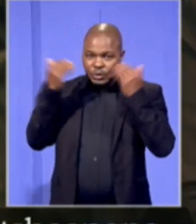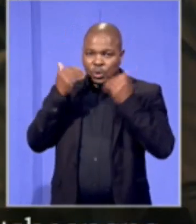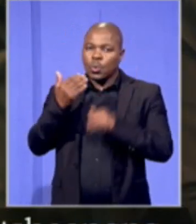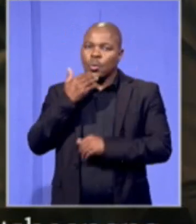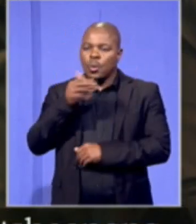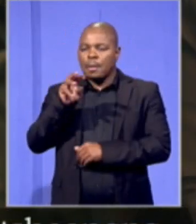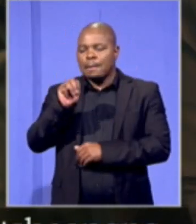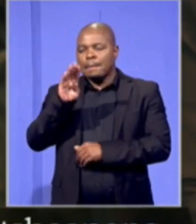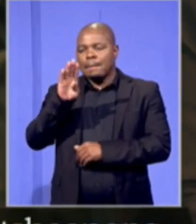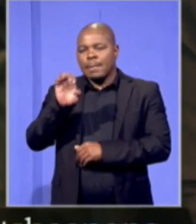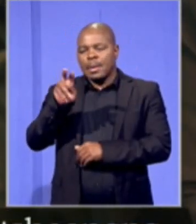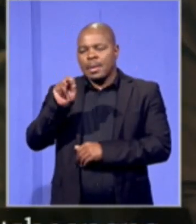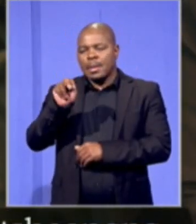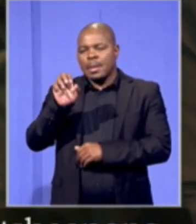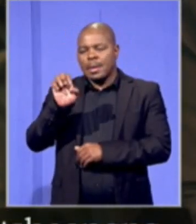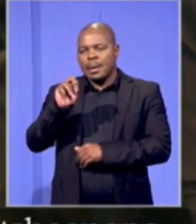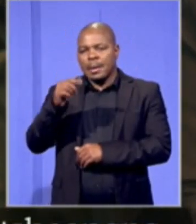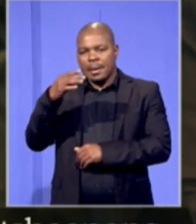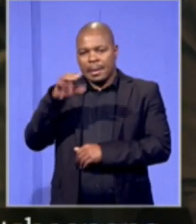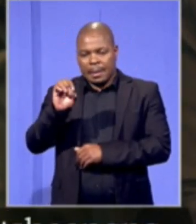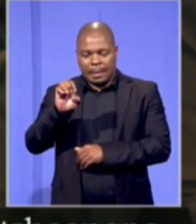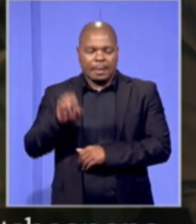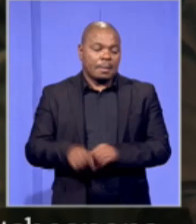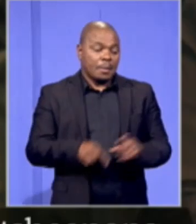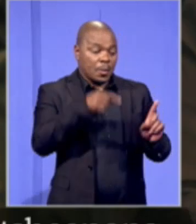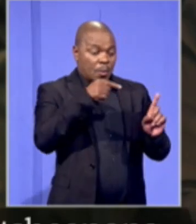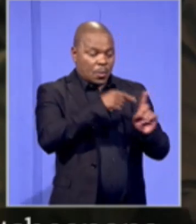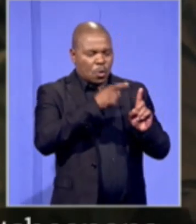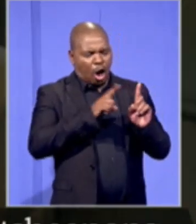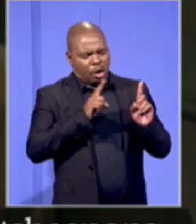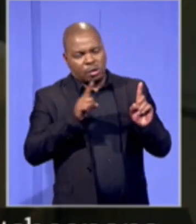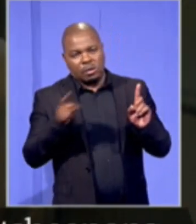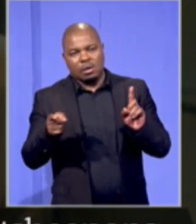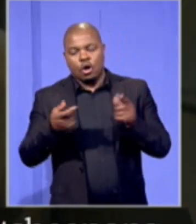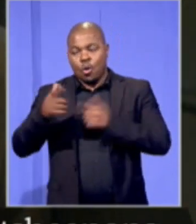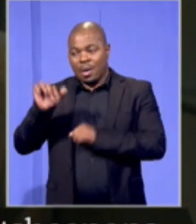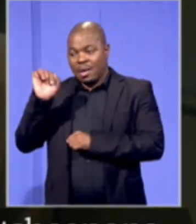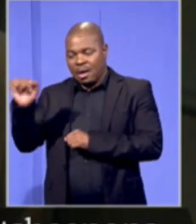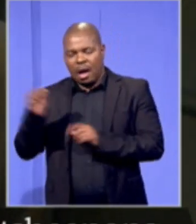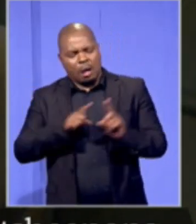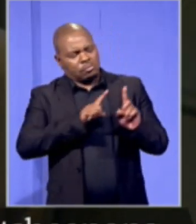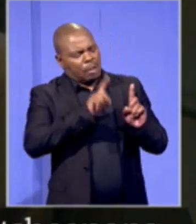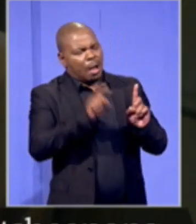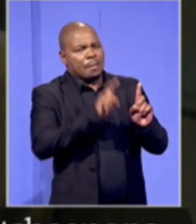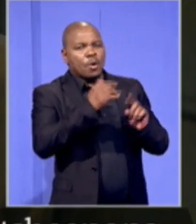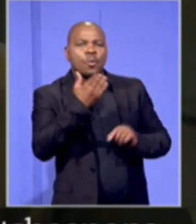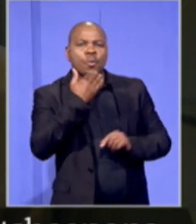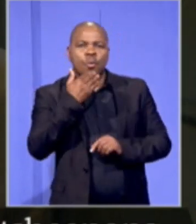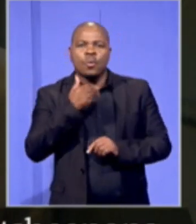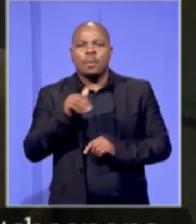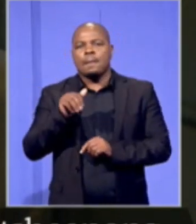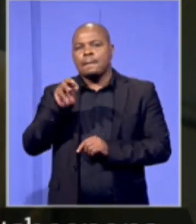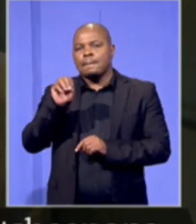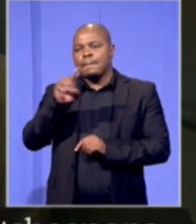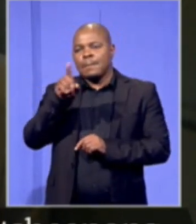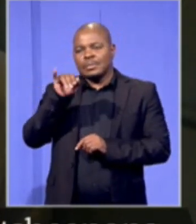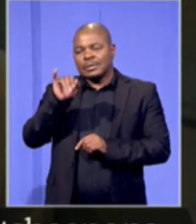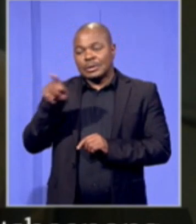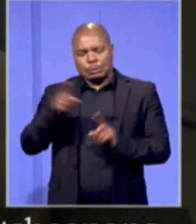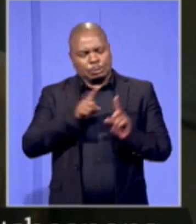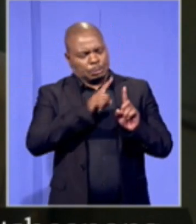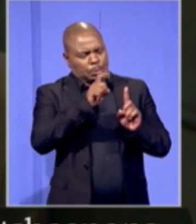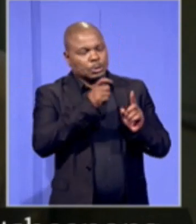Selby Mbenenge. Mengo o ile a hlongwa dipotso tse thata ke leqwetha la Mbenenge e leng advocate Moses Khakhane. Nyewe ena e tla